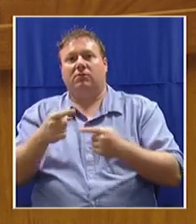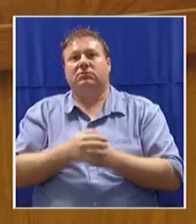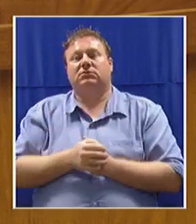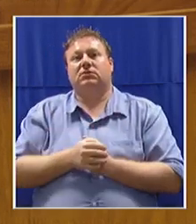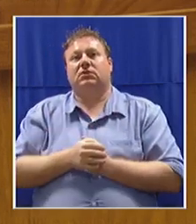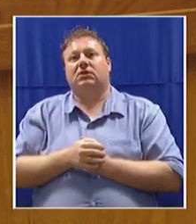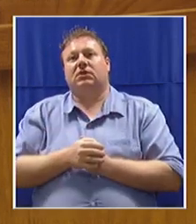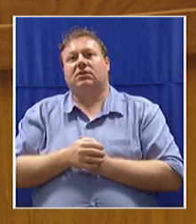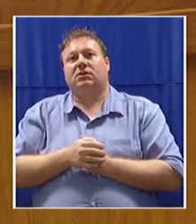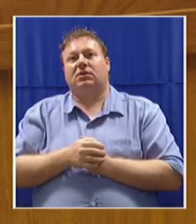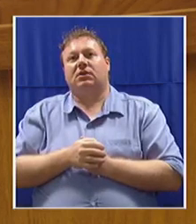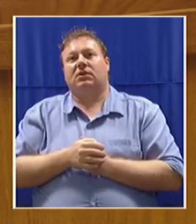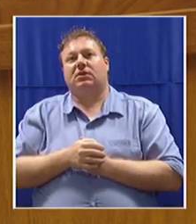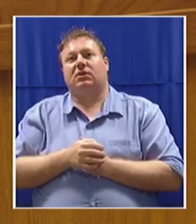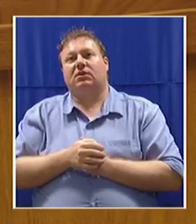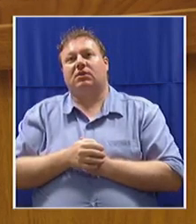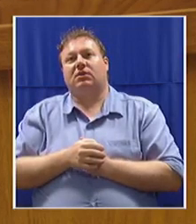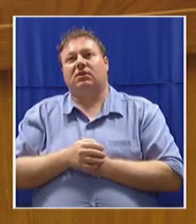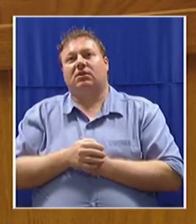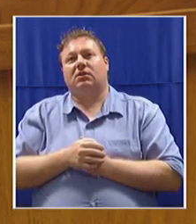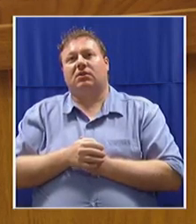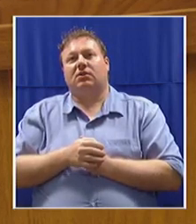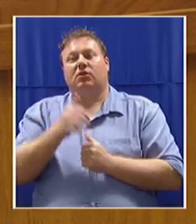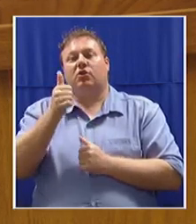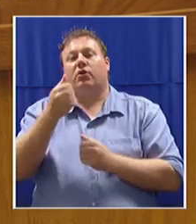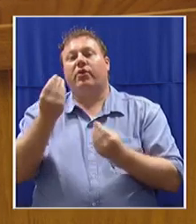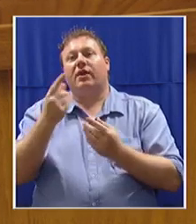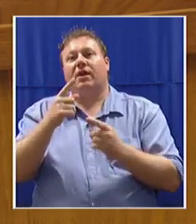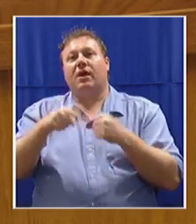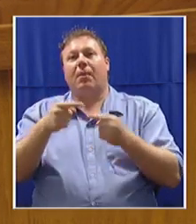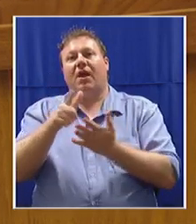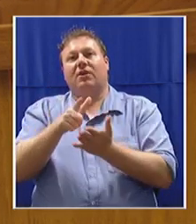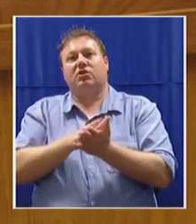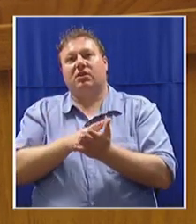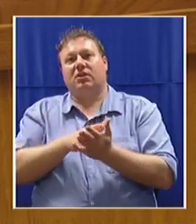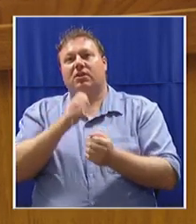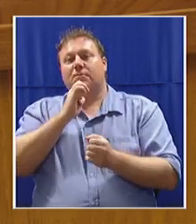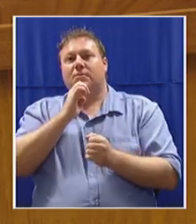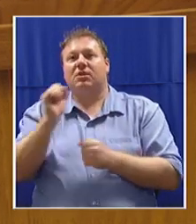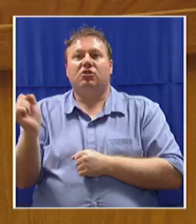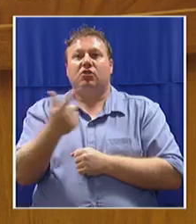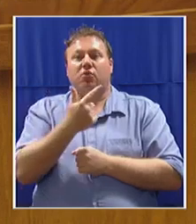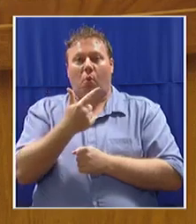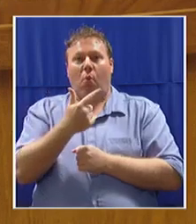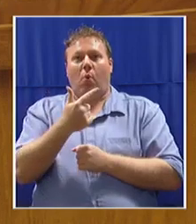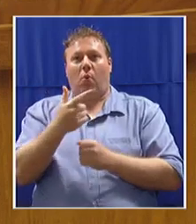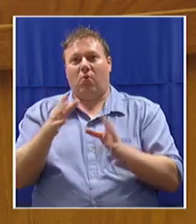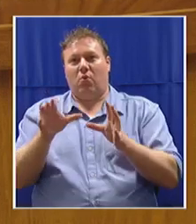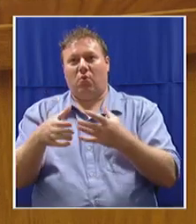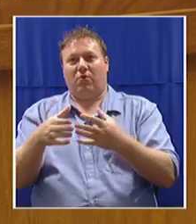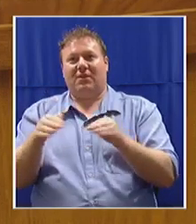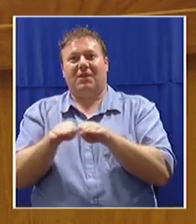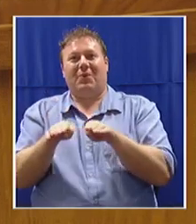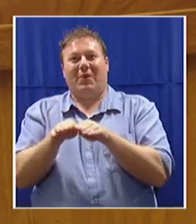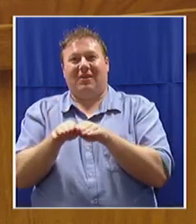me just say this, that the good thing about passing legislation is that it then applies to all parties equally. And I think